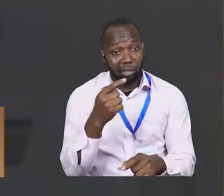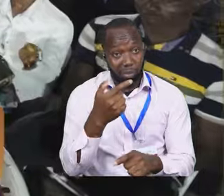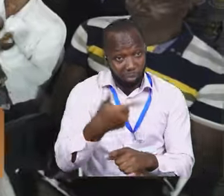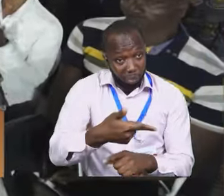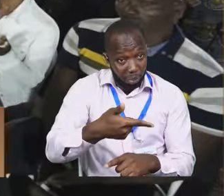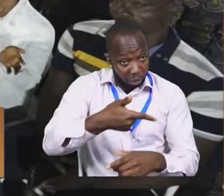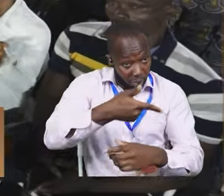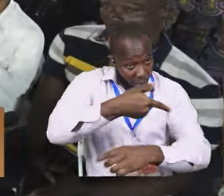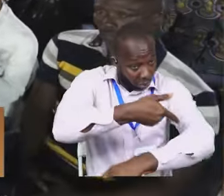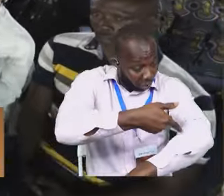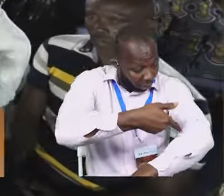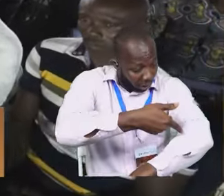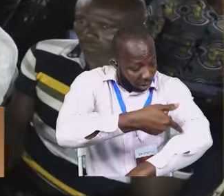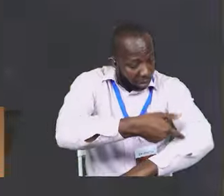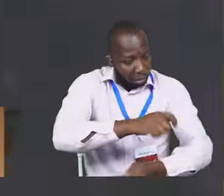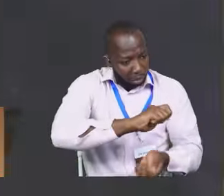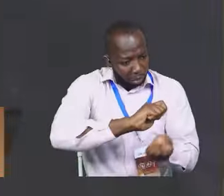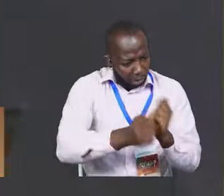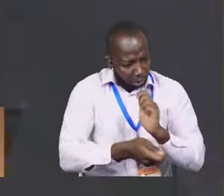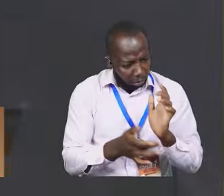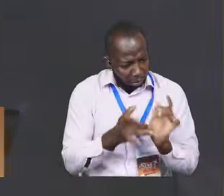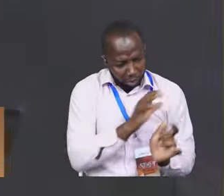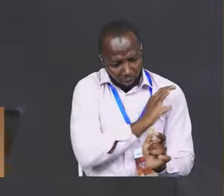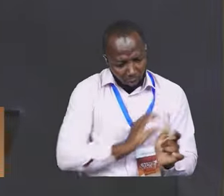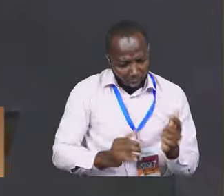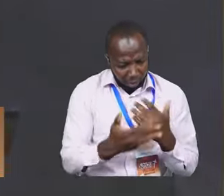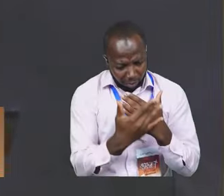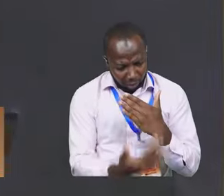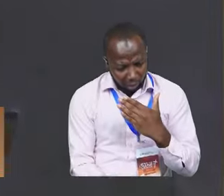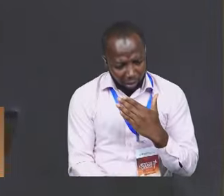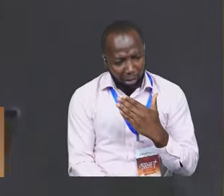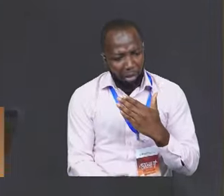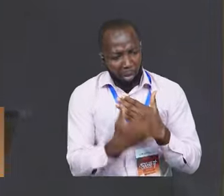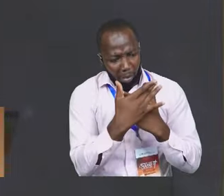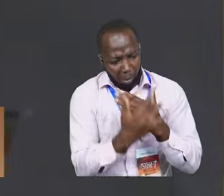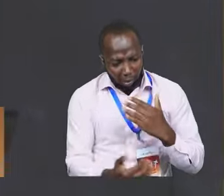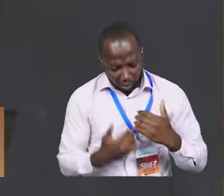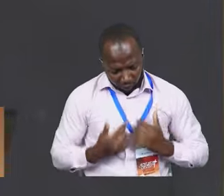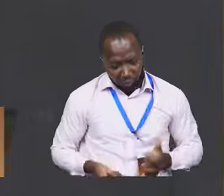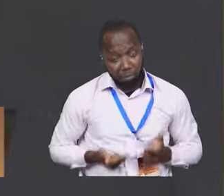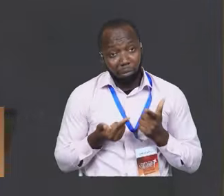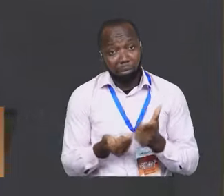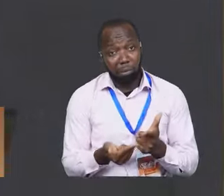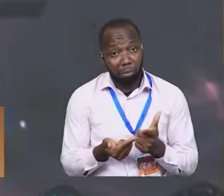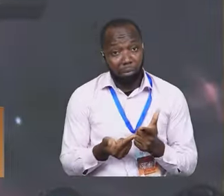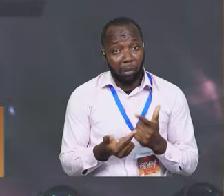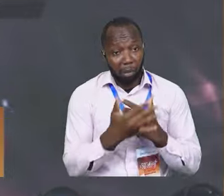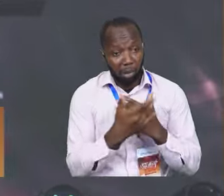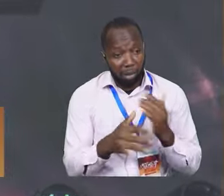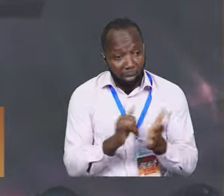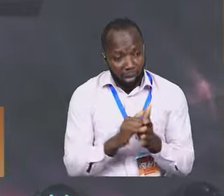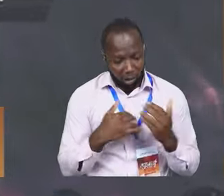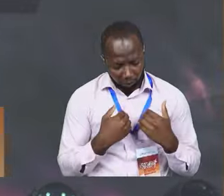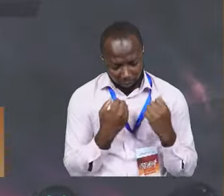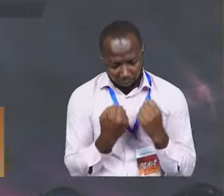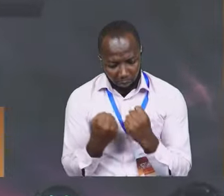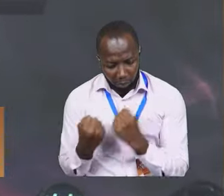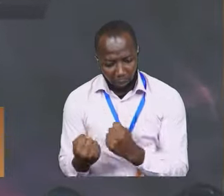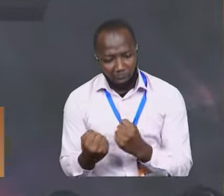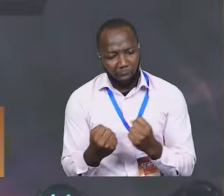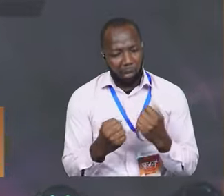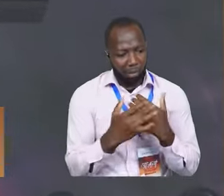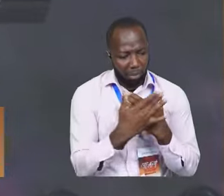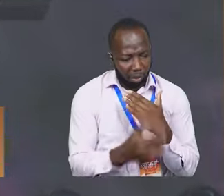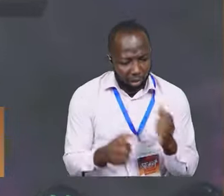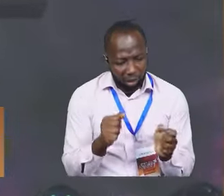This injection, I turn in the blood of Jesus. Hey, blood of life, the blood of power,